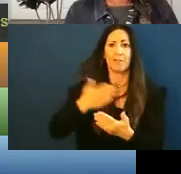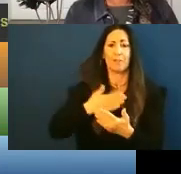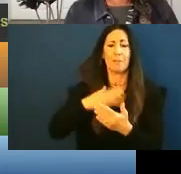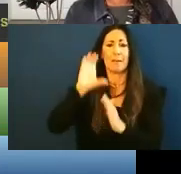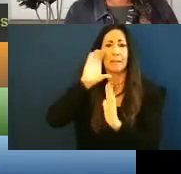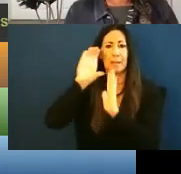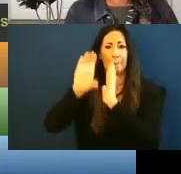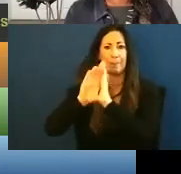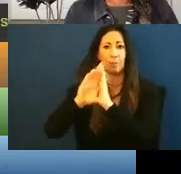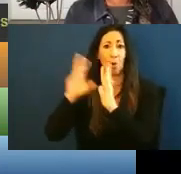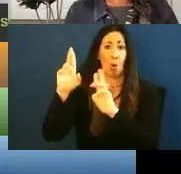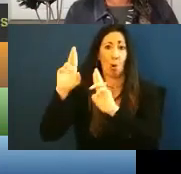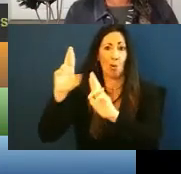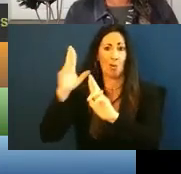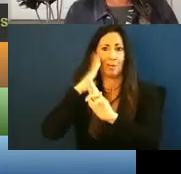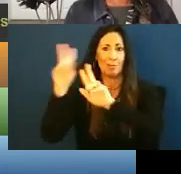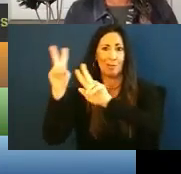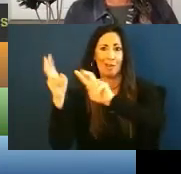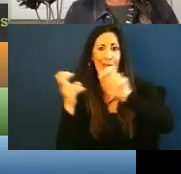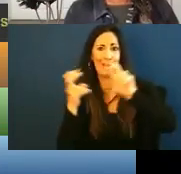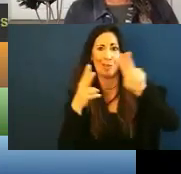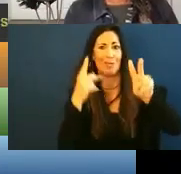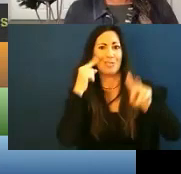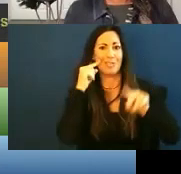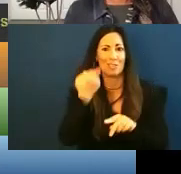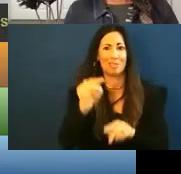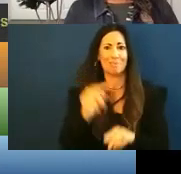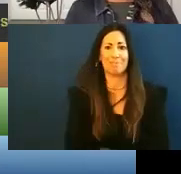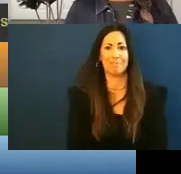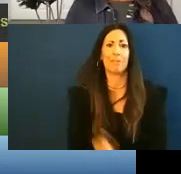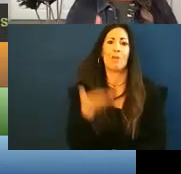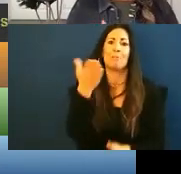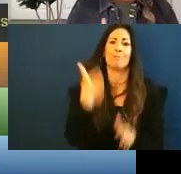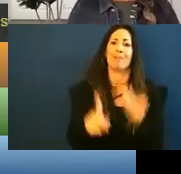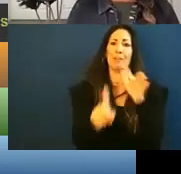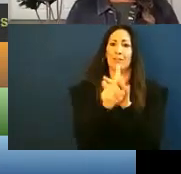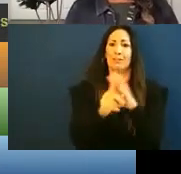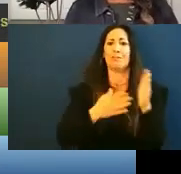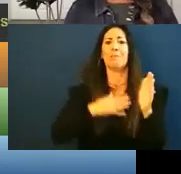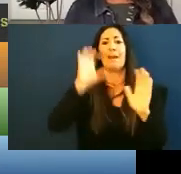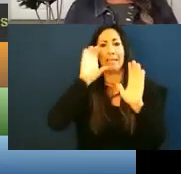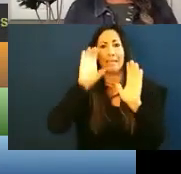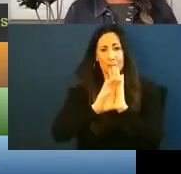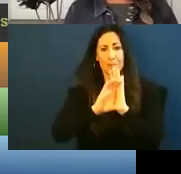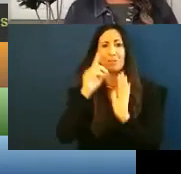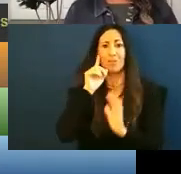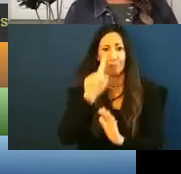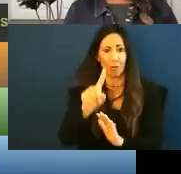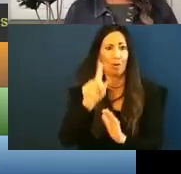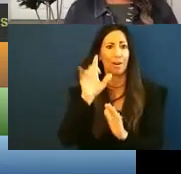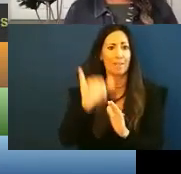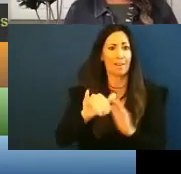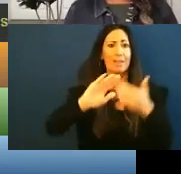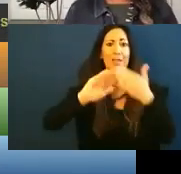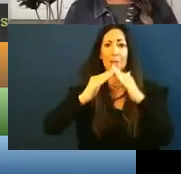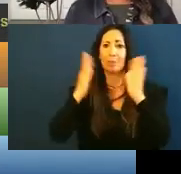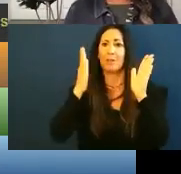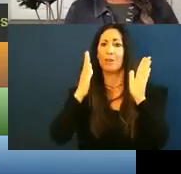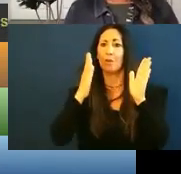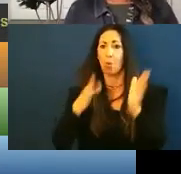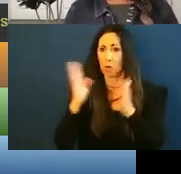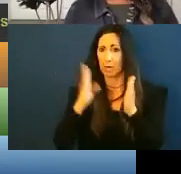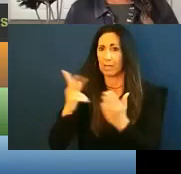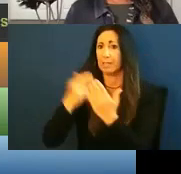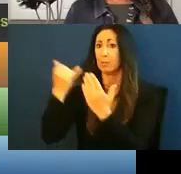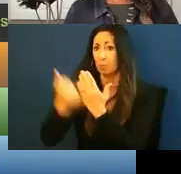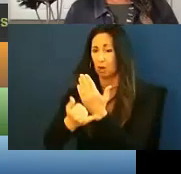Hopefully it's going to load for you. There it is. There's my image for the Mixteco Indígena Community Organizing Project. But